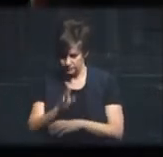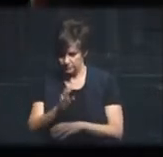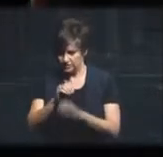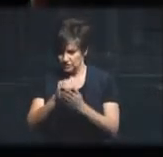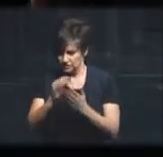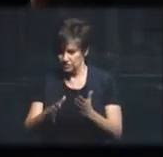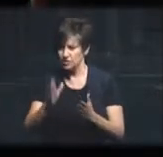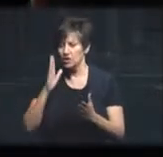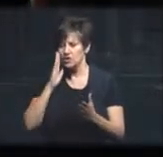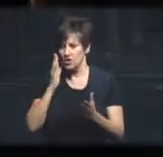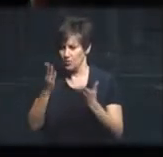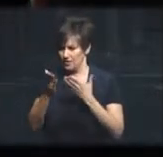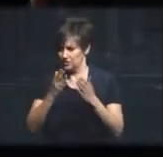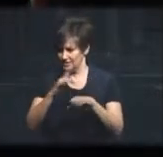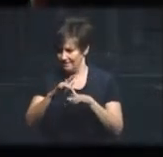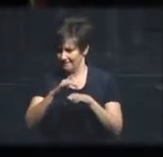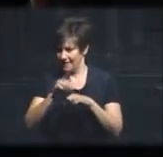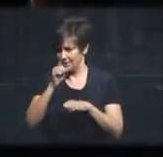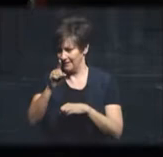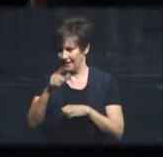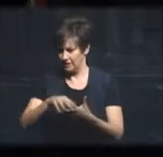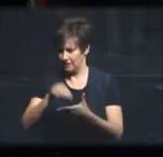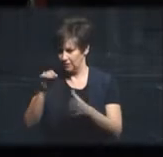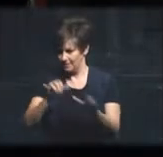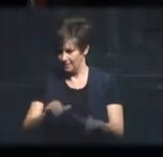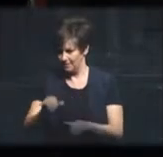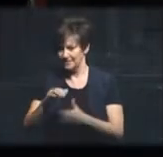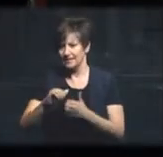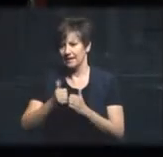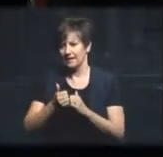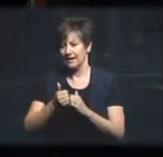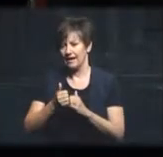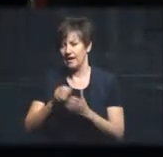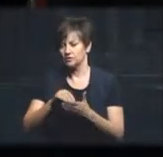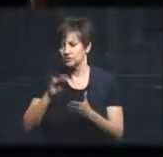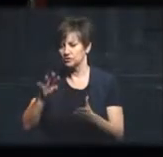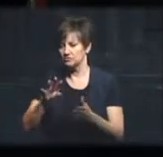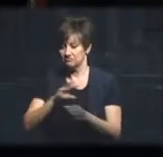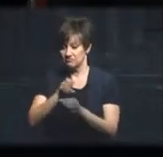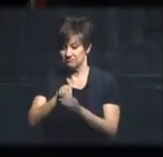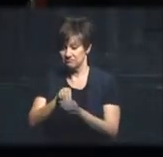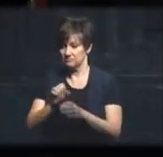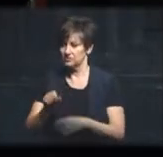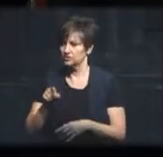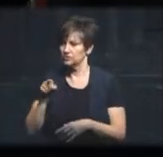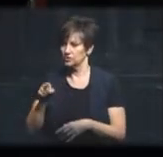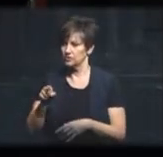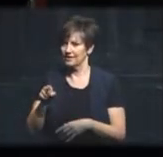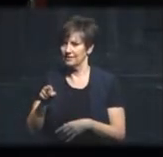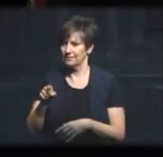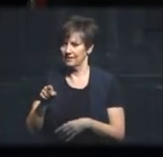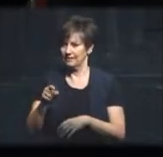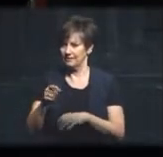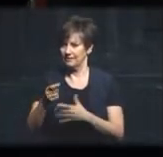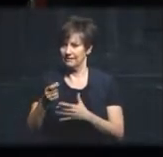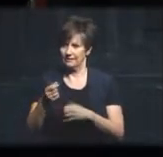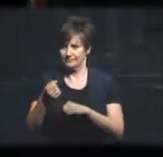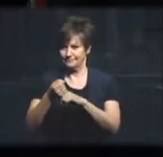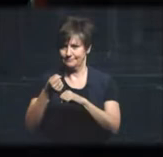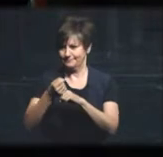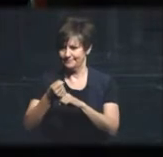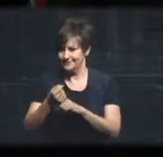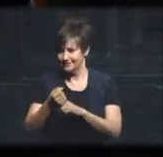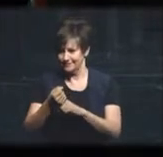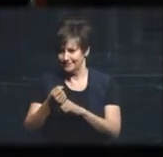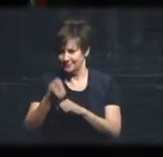what services are available in the Learning Commons and how students can engage with those so you can be an ambassador backing your classrooms for the